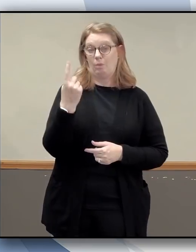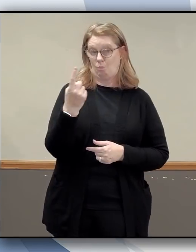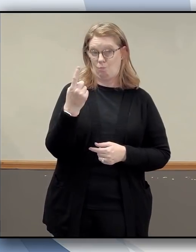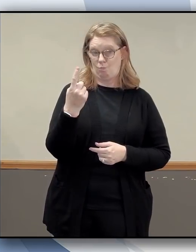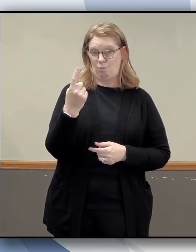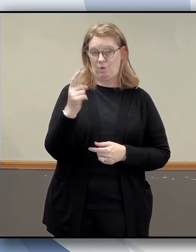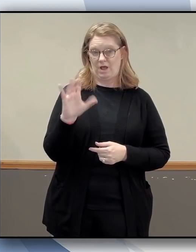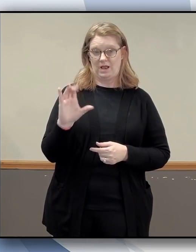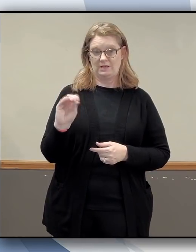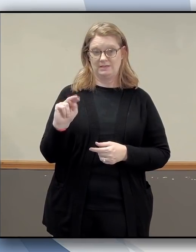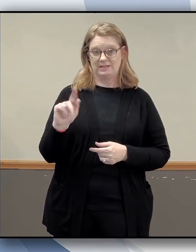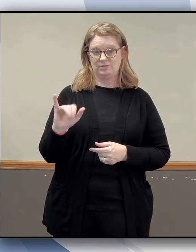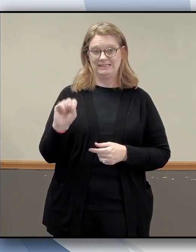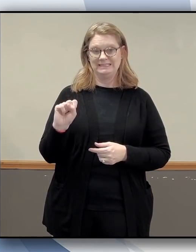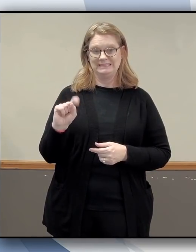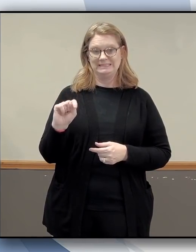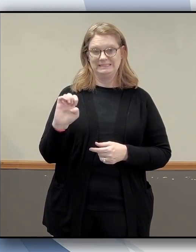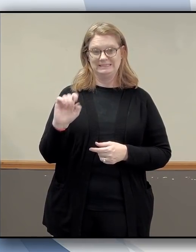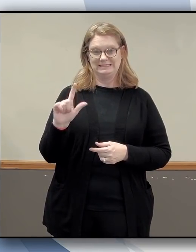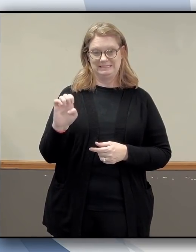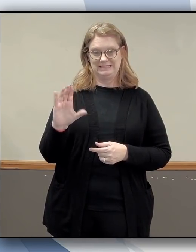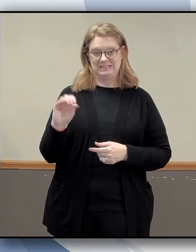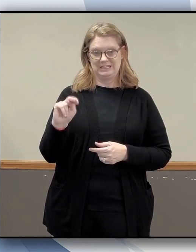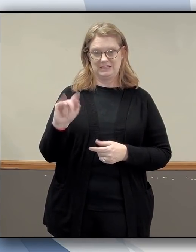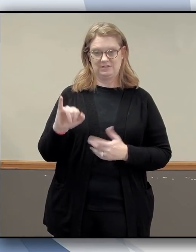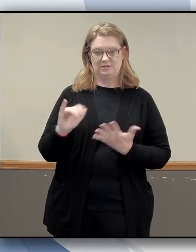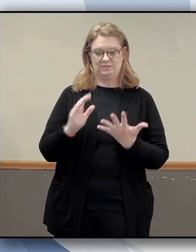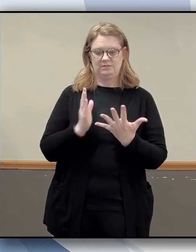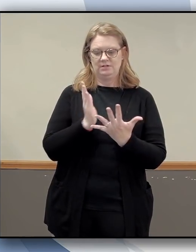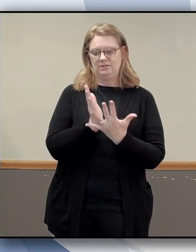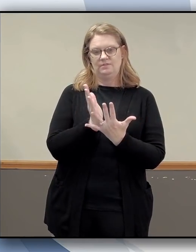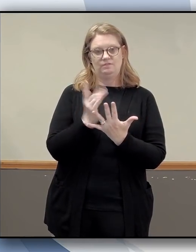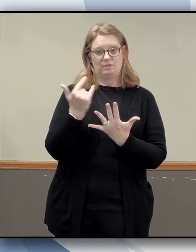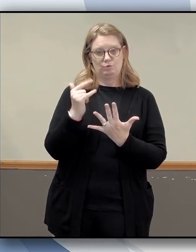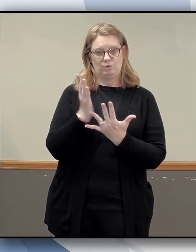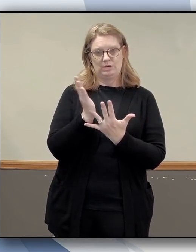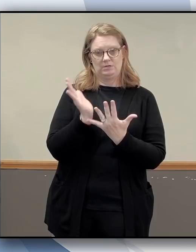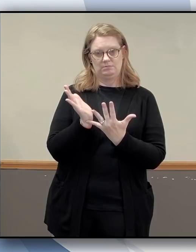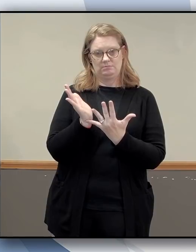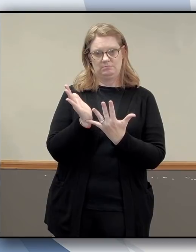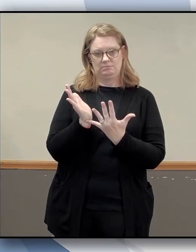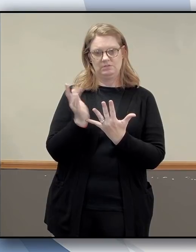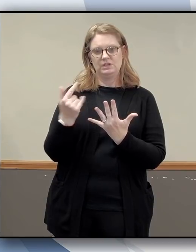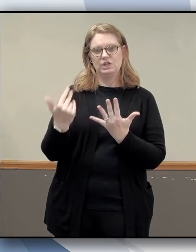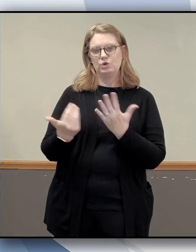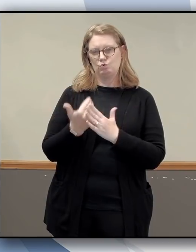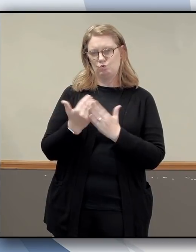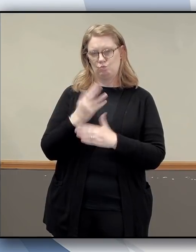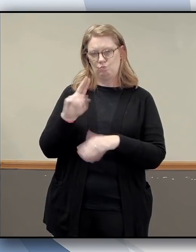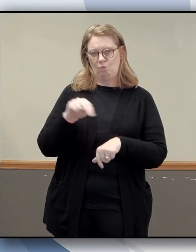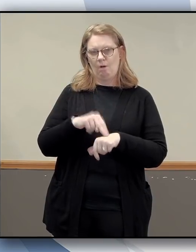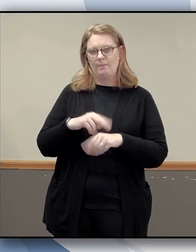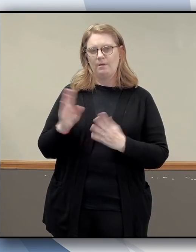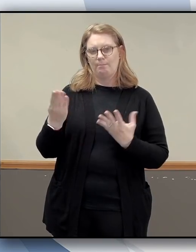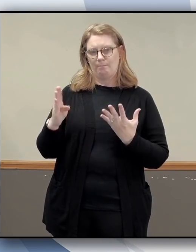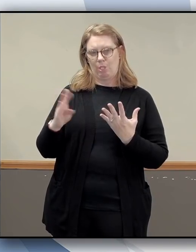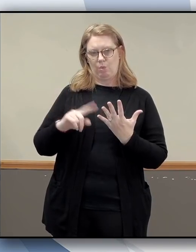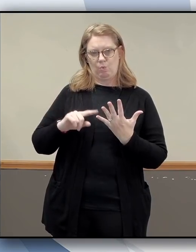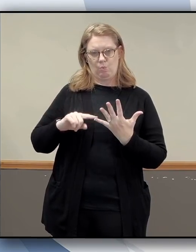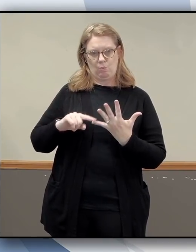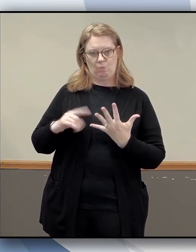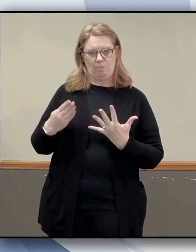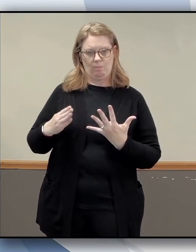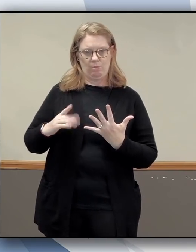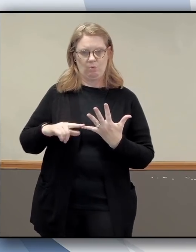county, Steele County, is moving from green or low risk to blue or the new normal. And so they're moving to the